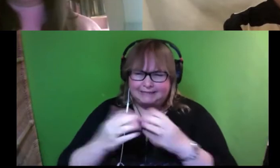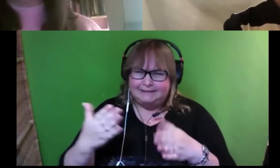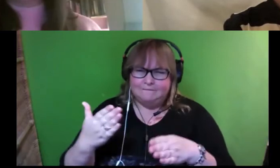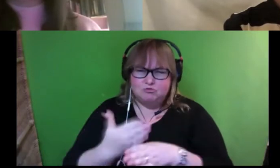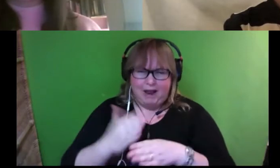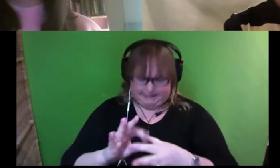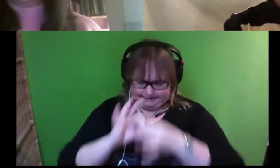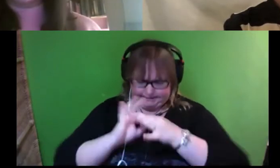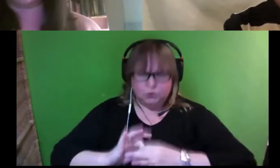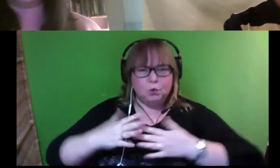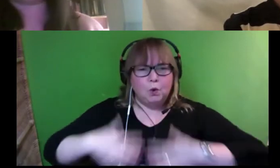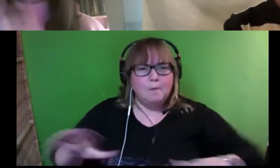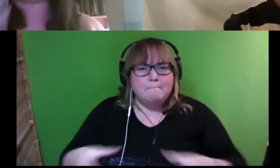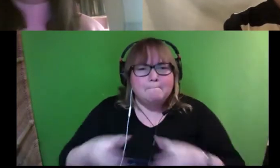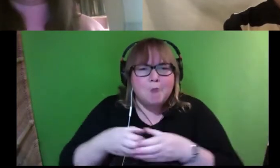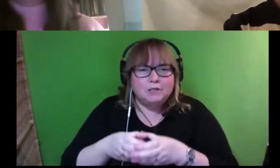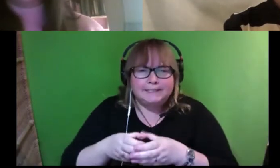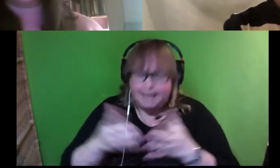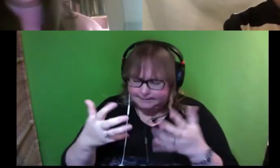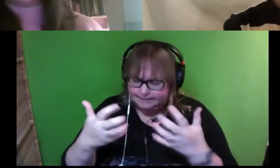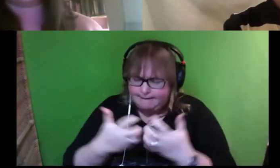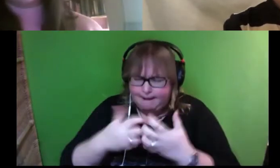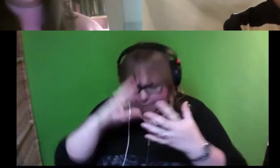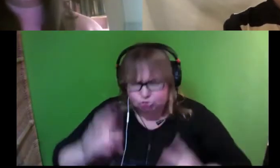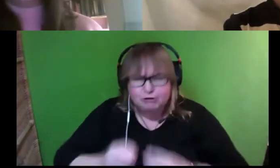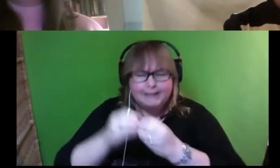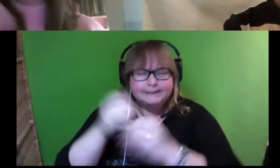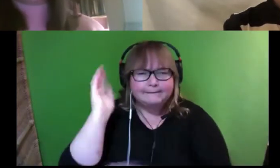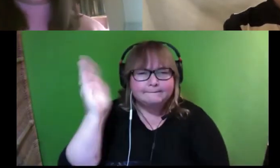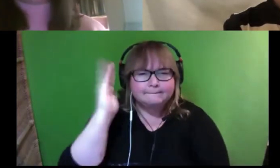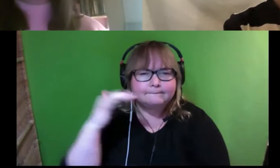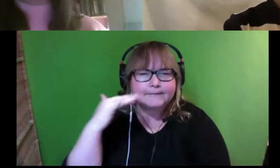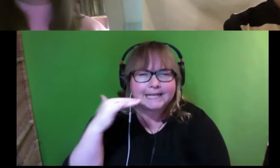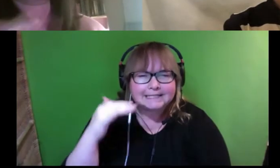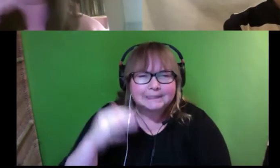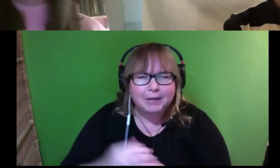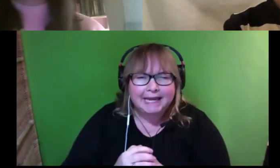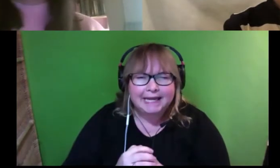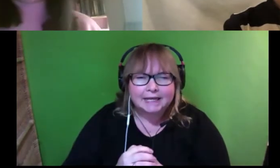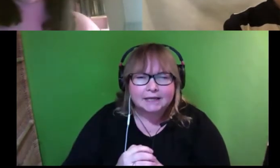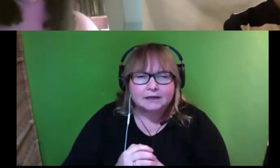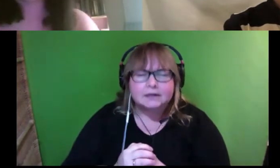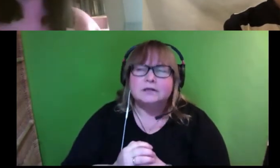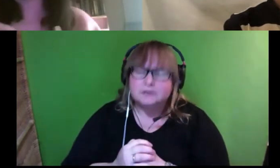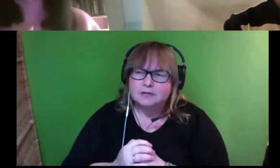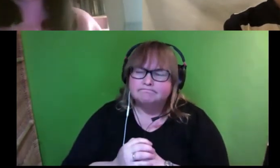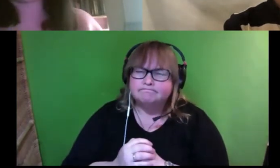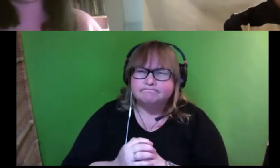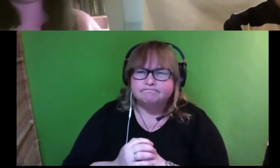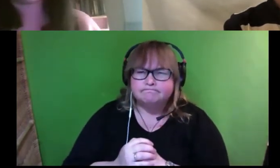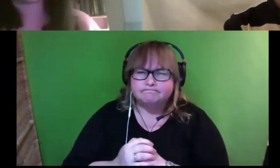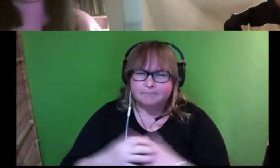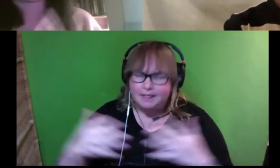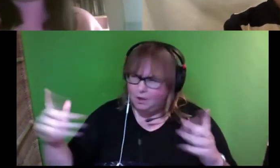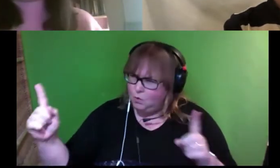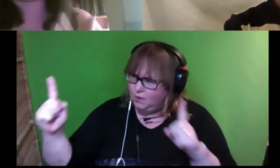alternative modes of testimony. And in the second half, we'll speak about how those separate questions have kind of met each